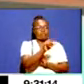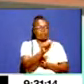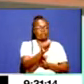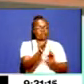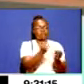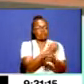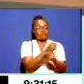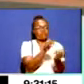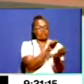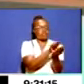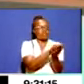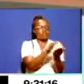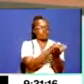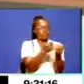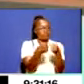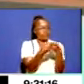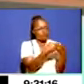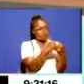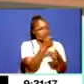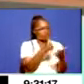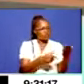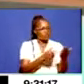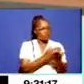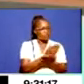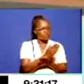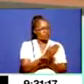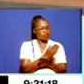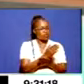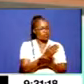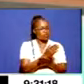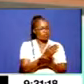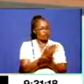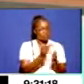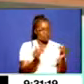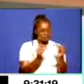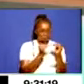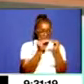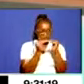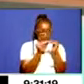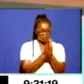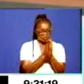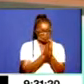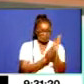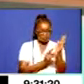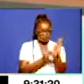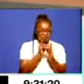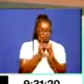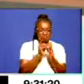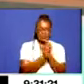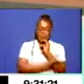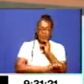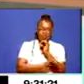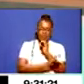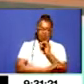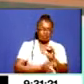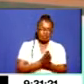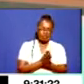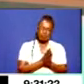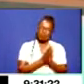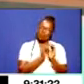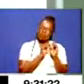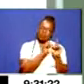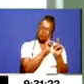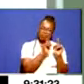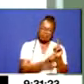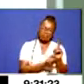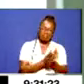the challenges to ensuring that we are at par with even developed countries, if I may say so. Yeah.